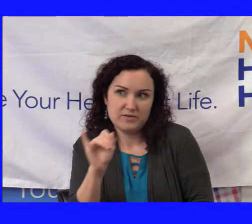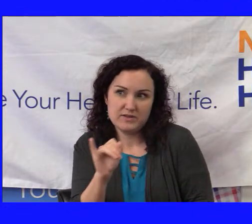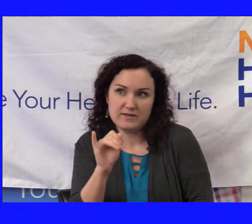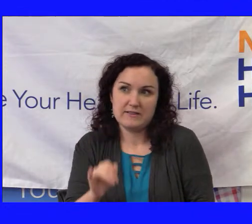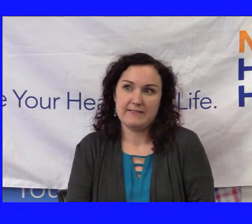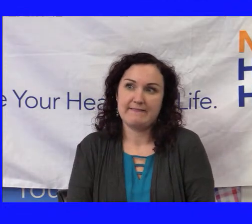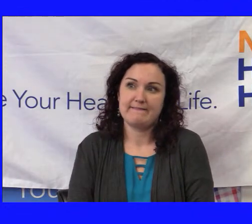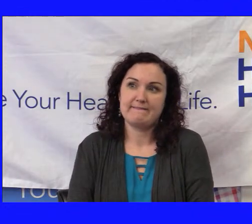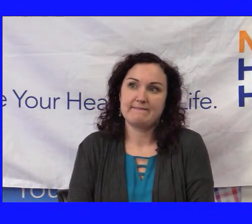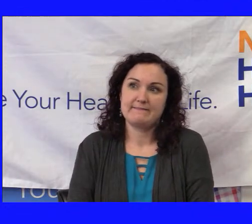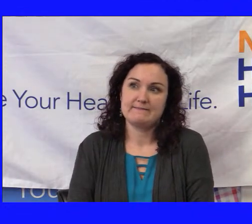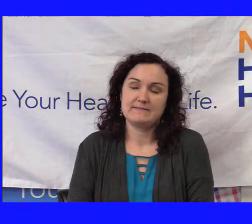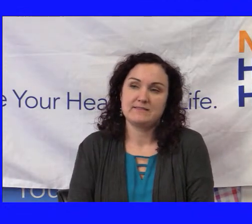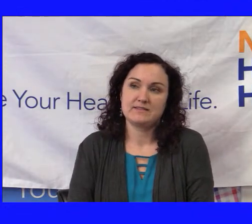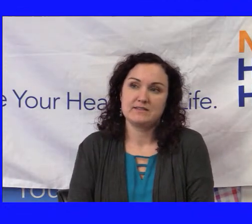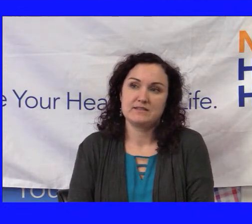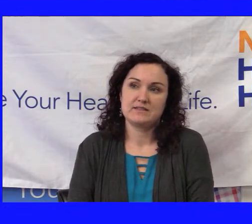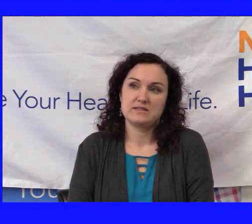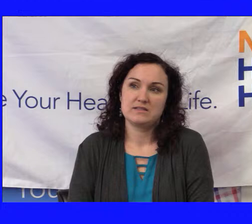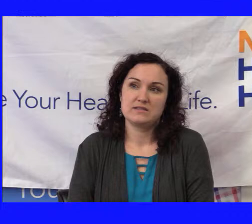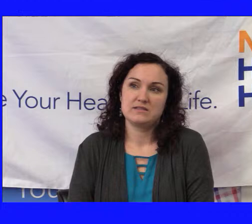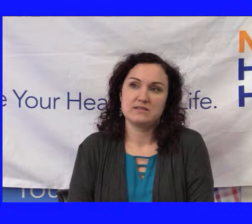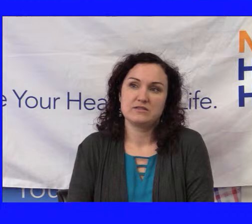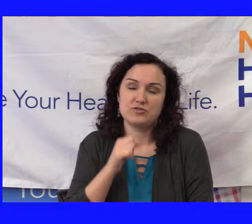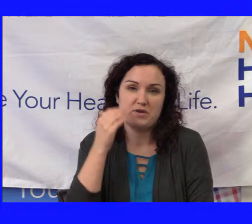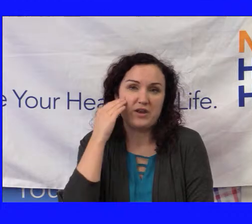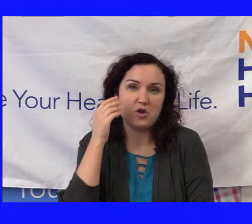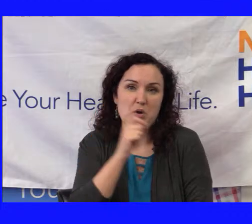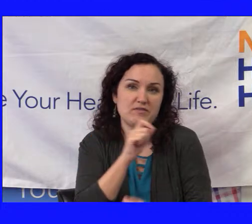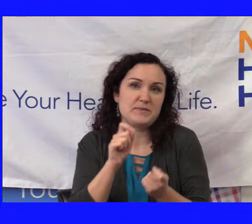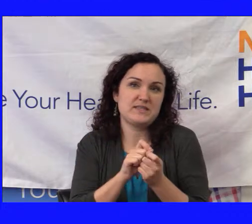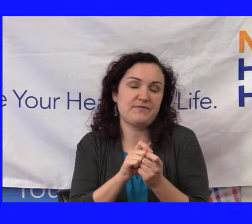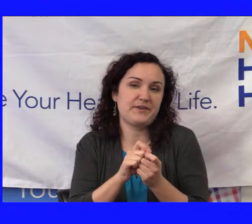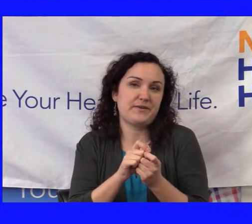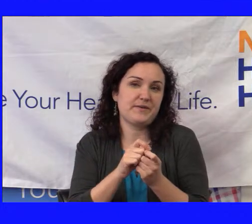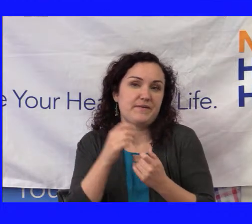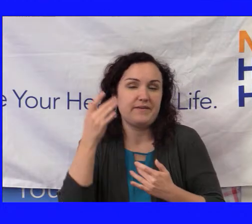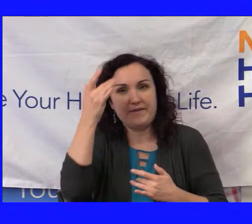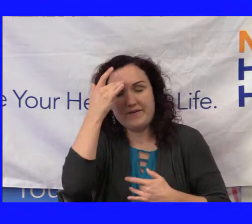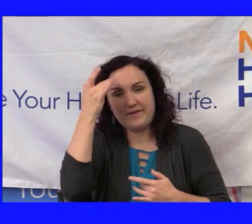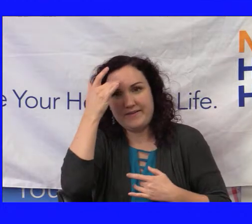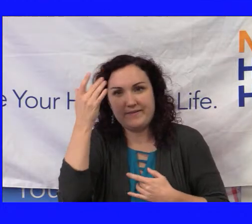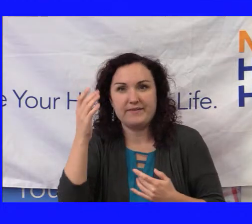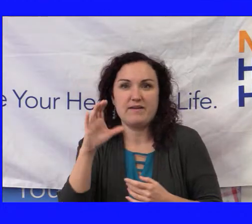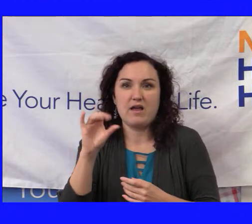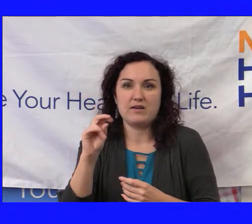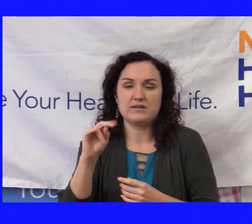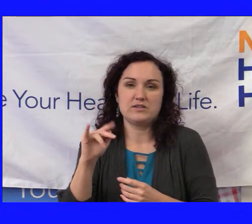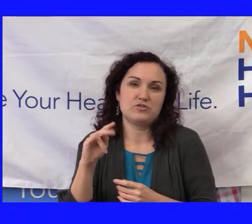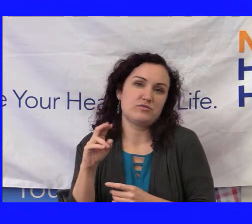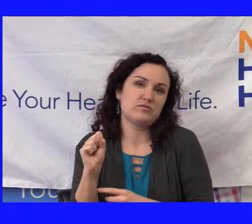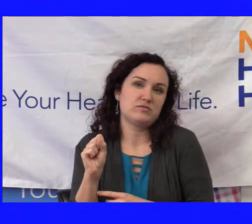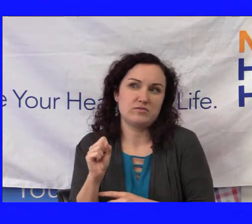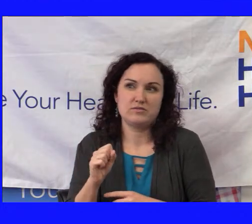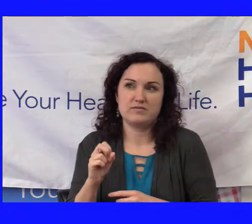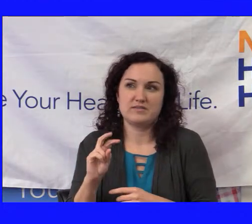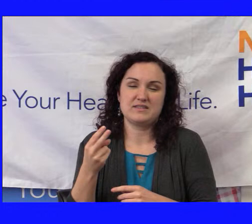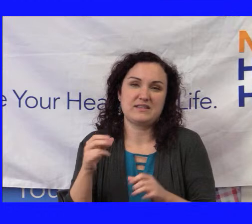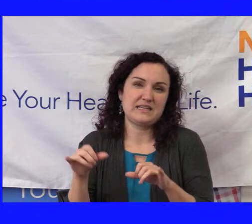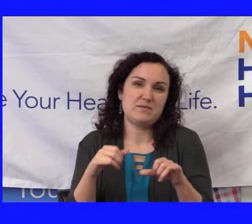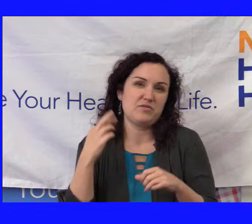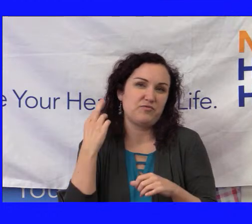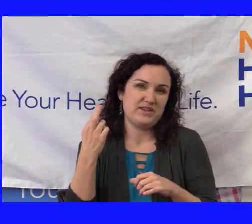companies to not know that they have certain conditions. And so that's a second common